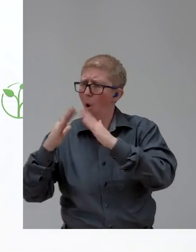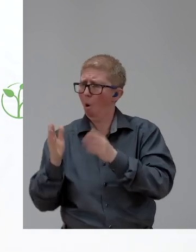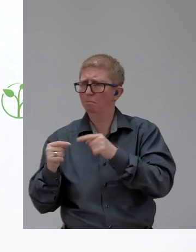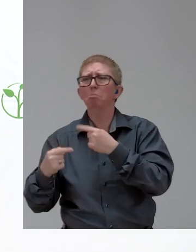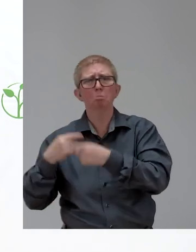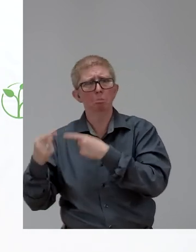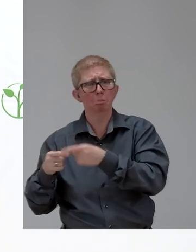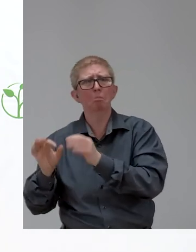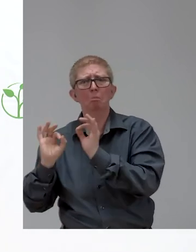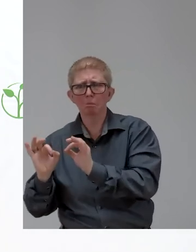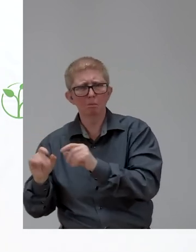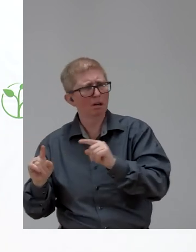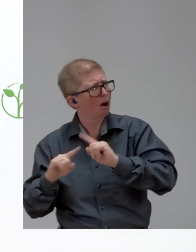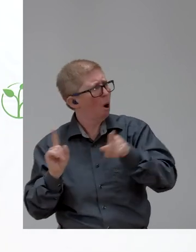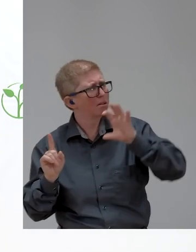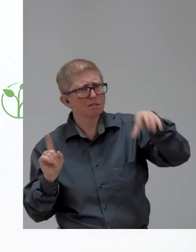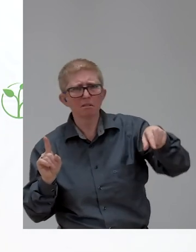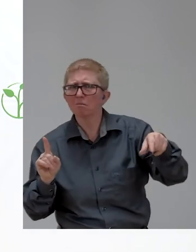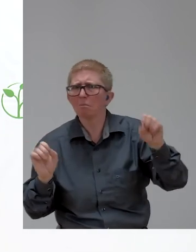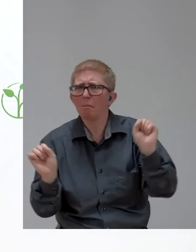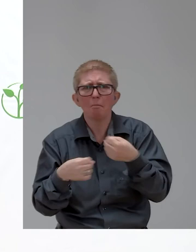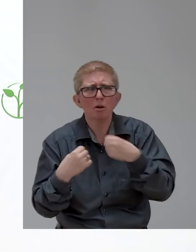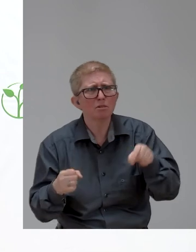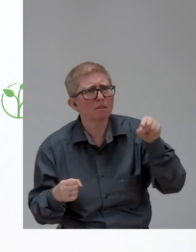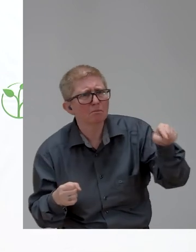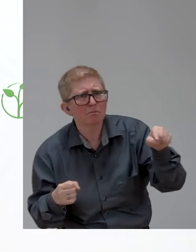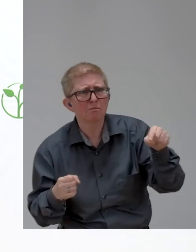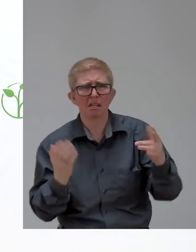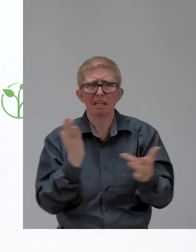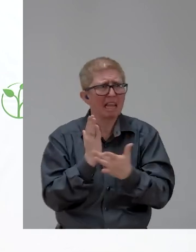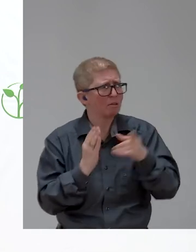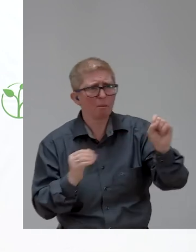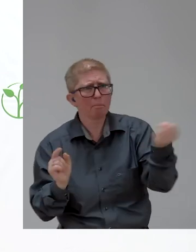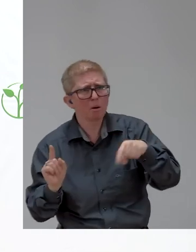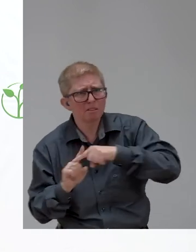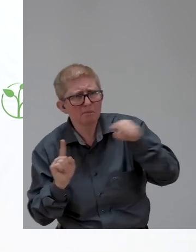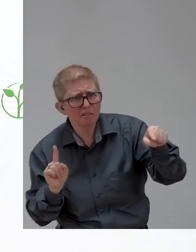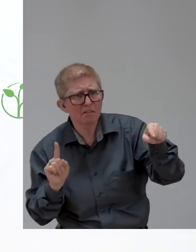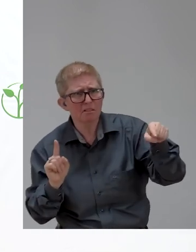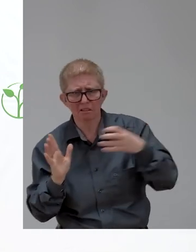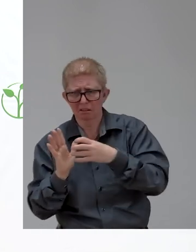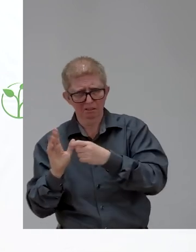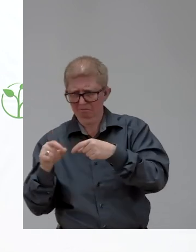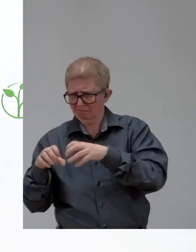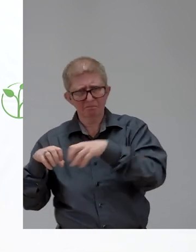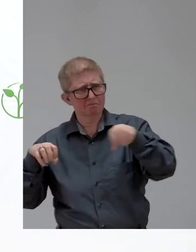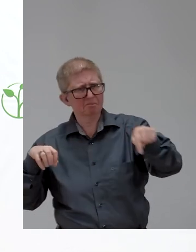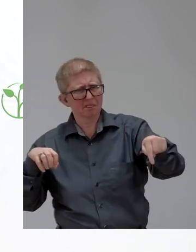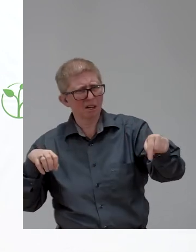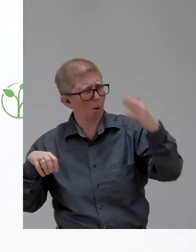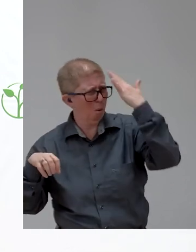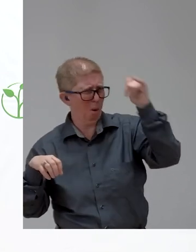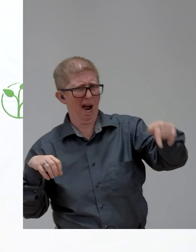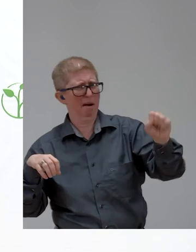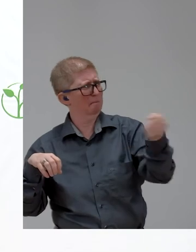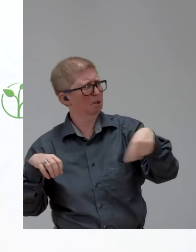somehow didn't 100% work, right? So if you scale somewhere else and you're not really clear what you're doing or why you're successful or